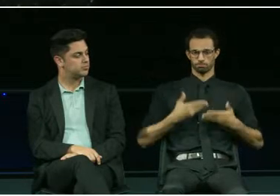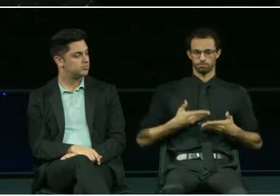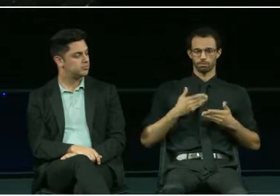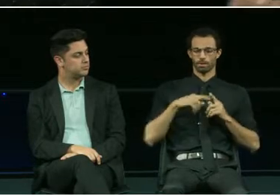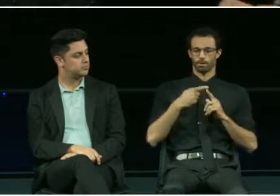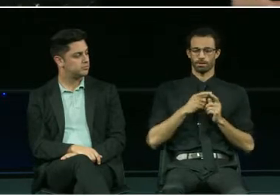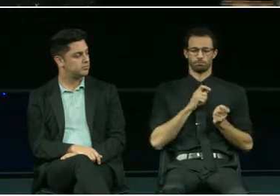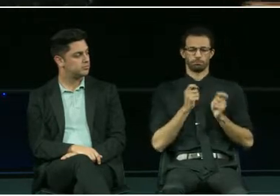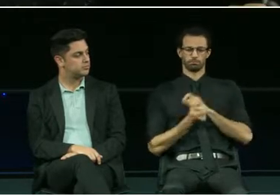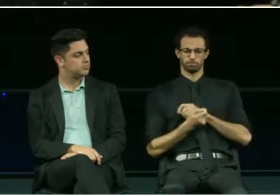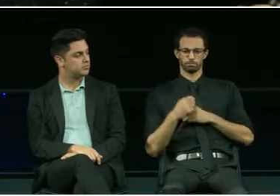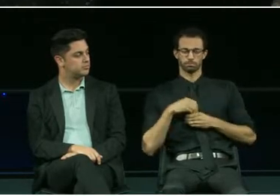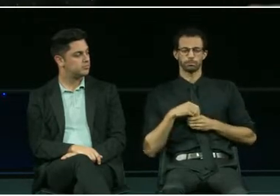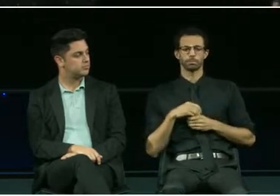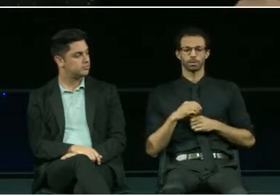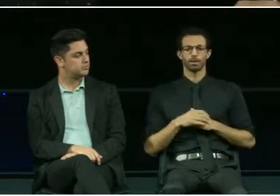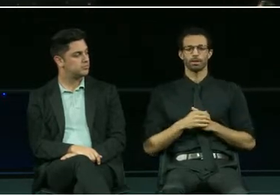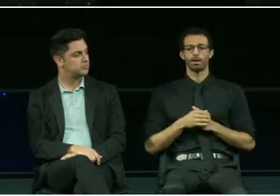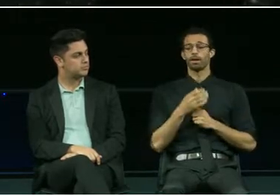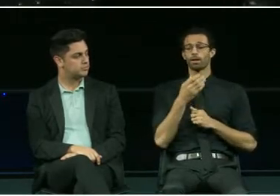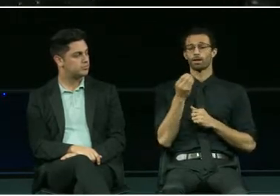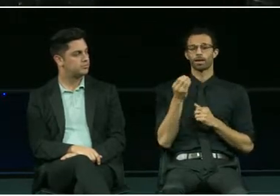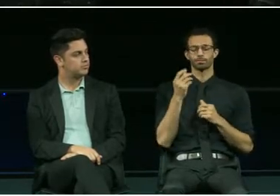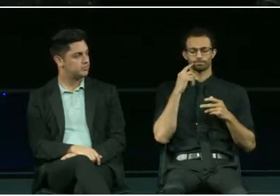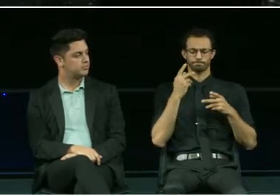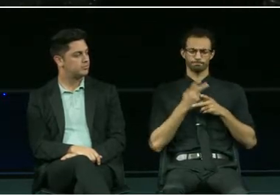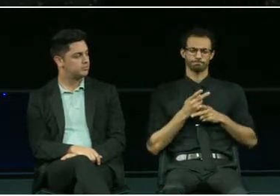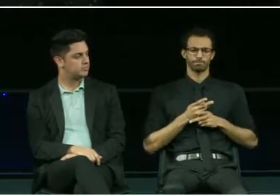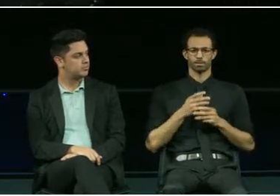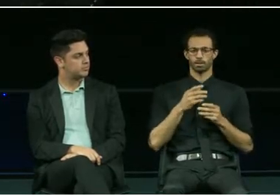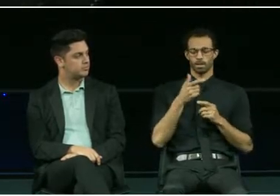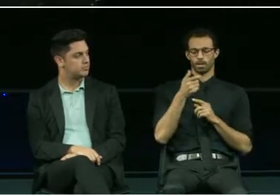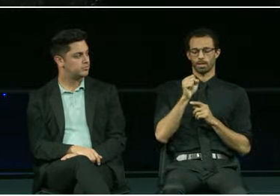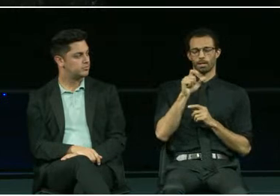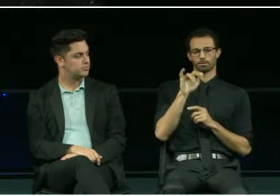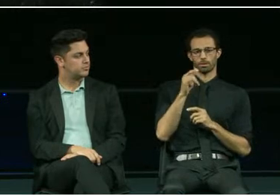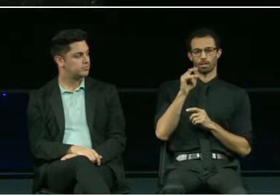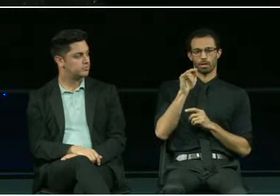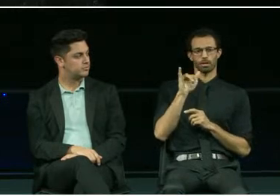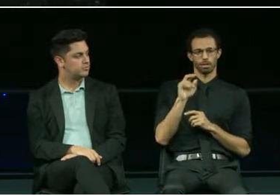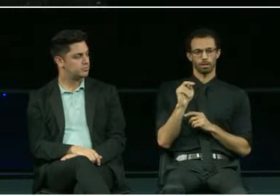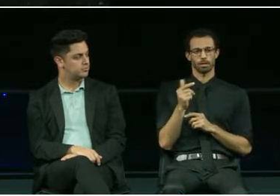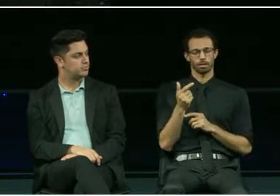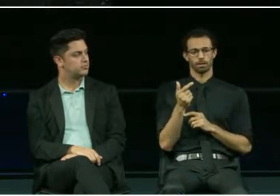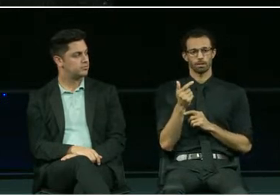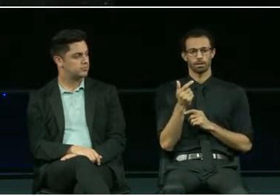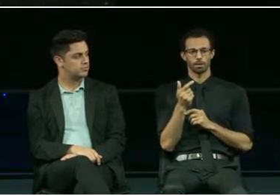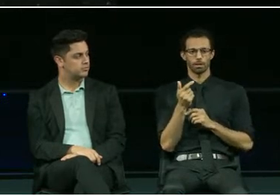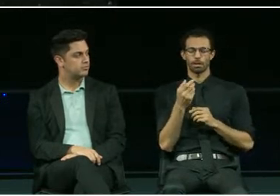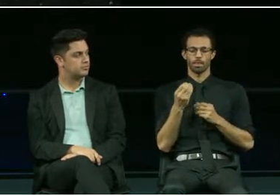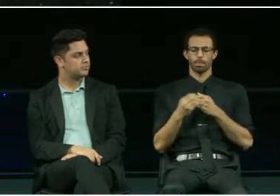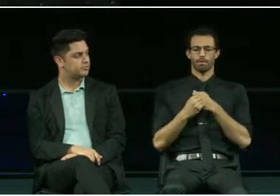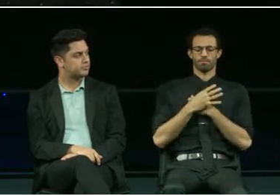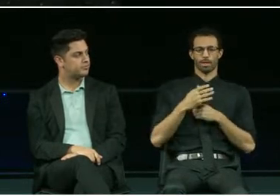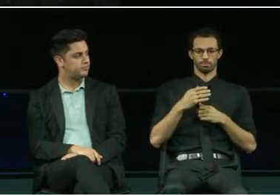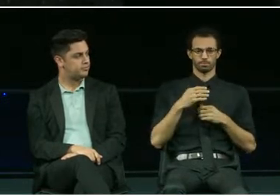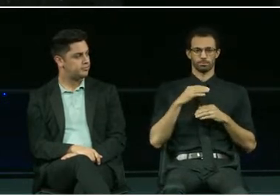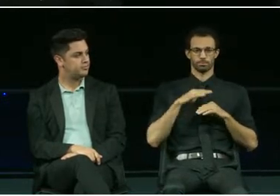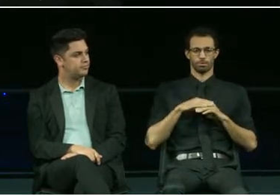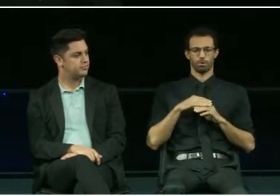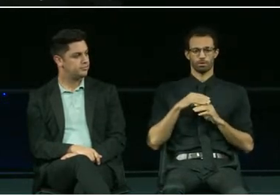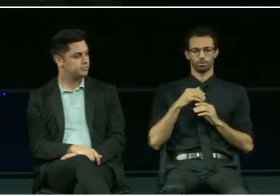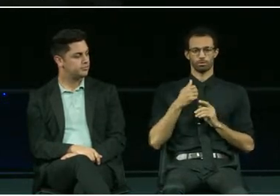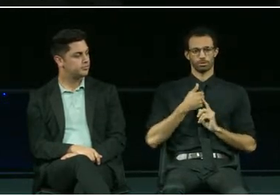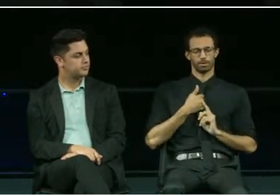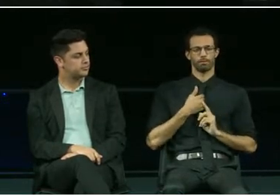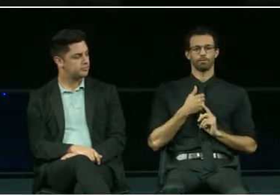sort of trying to untangle also the effect of gaslighting on her, you know, someone who is, a higher power, which